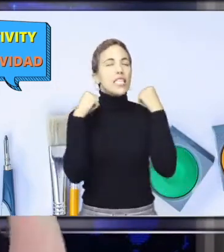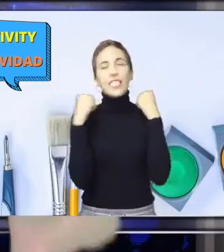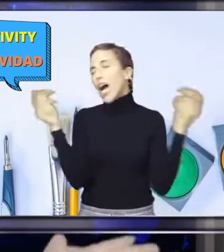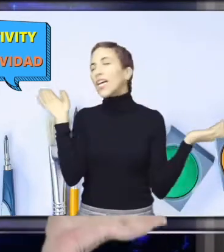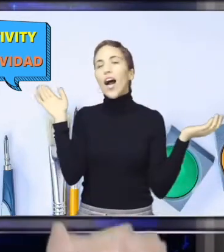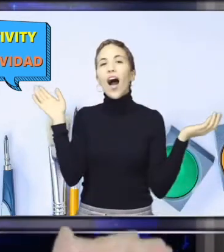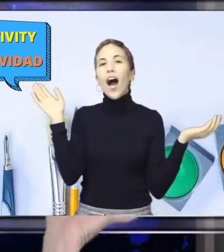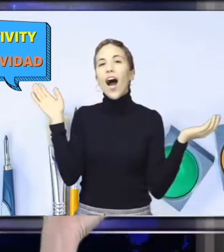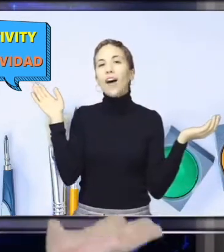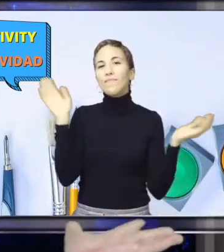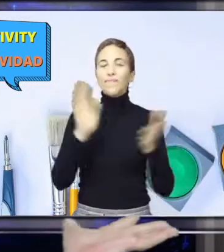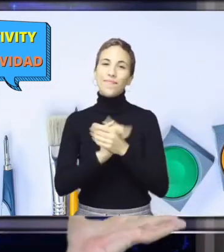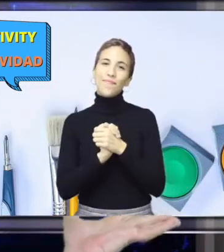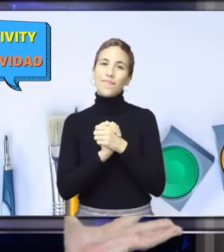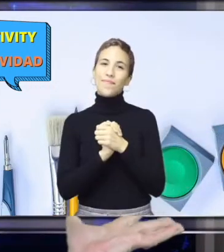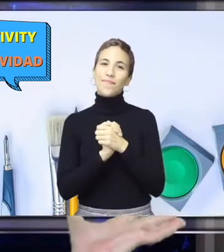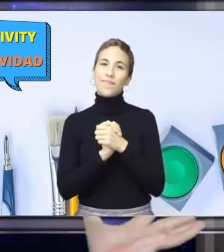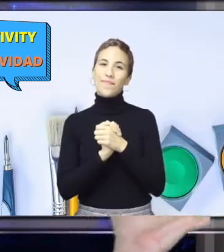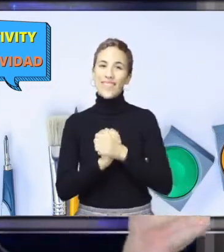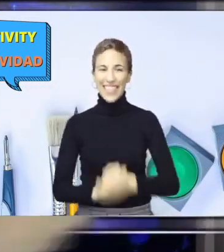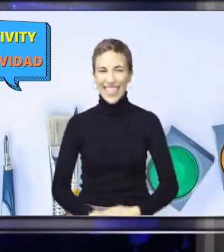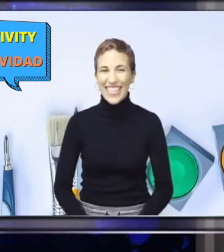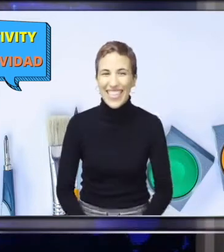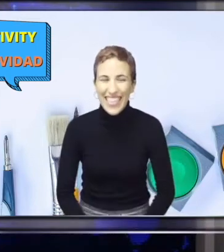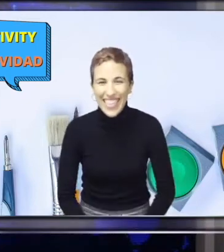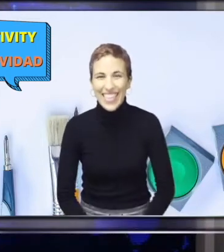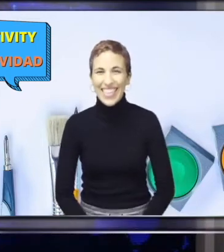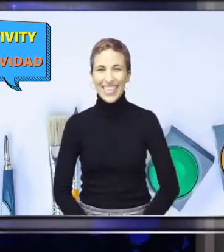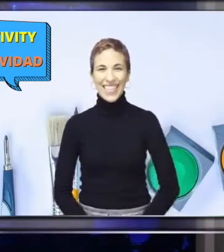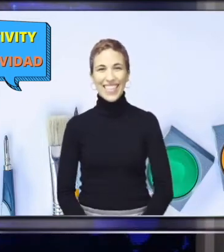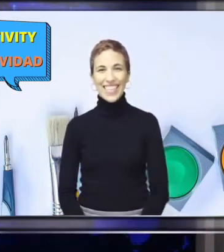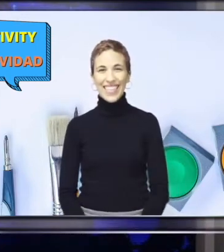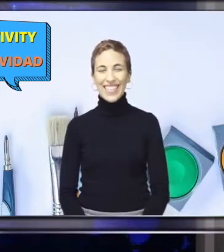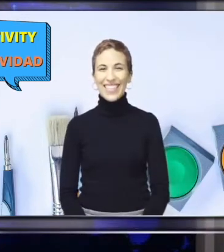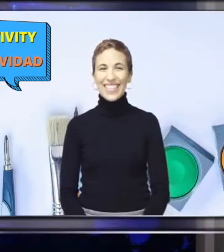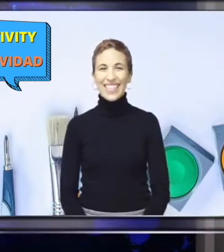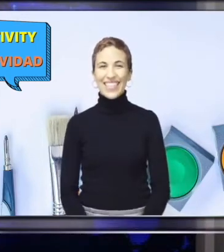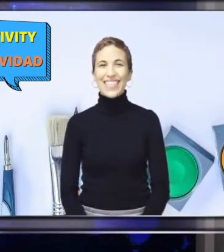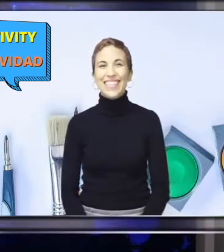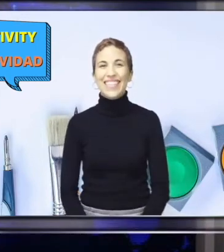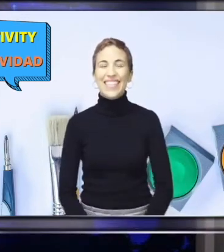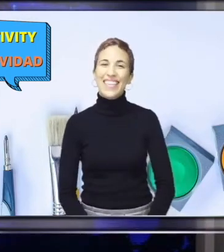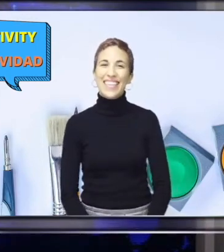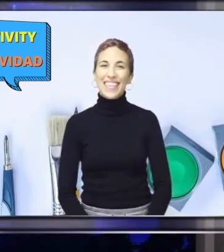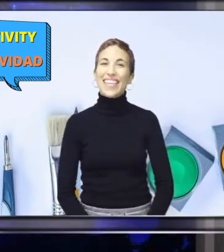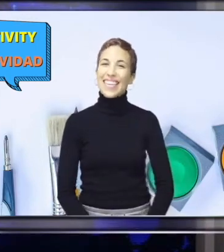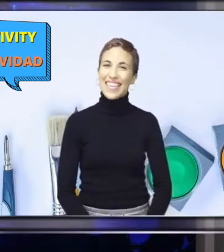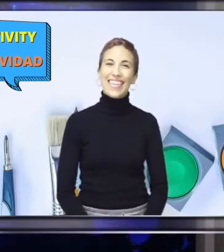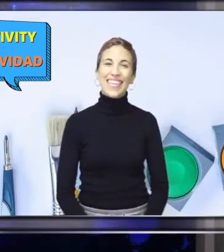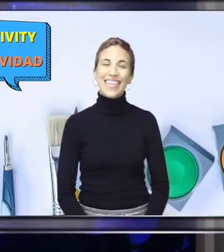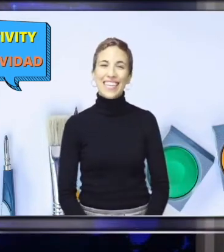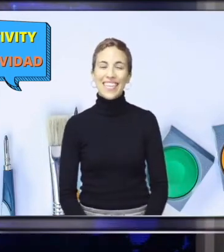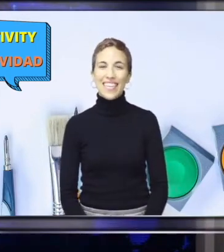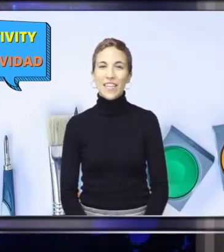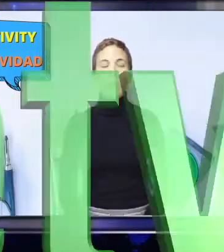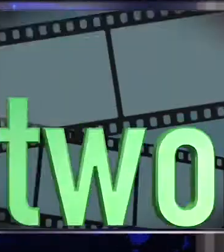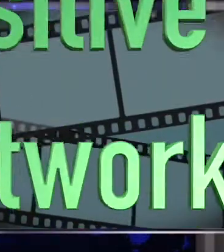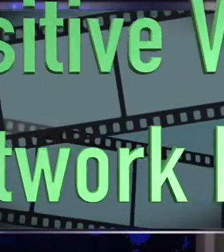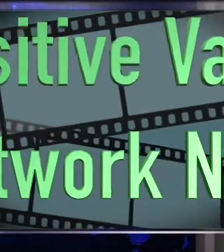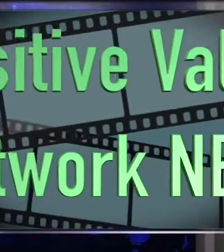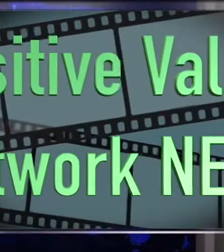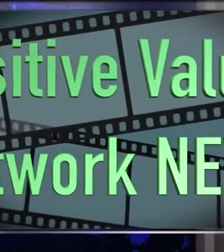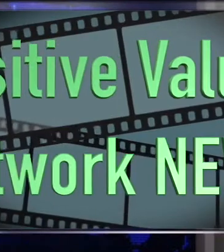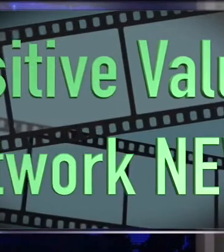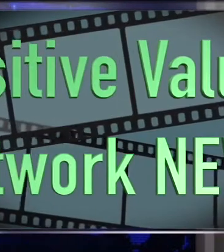.com! Let's get started! Alright Mrs. Shayma, here is what we are going to do today.